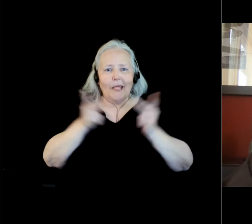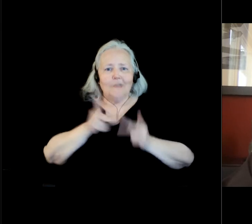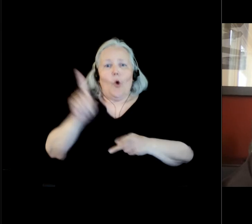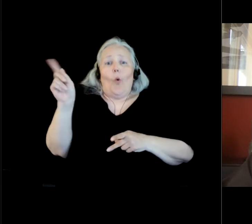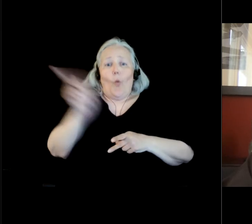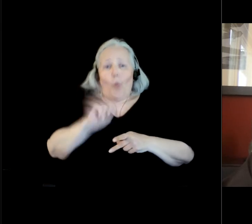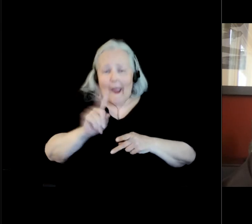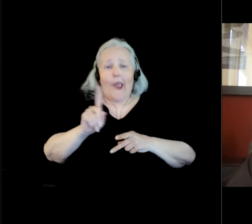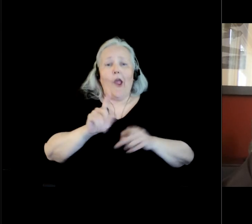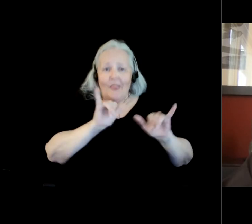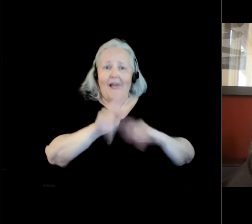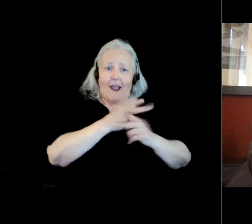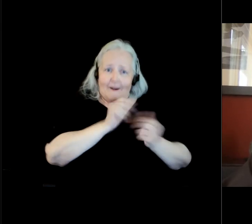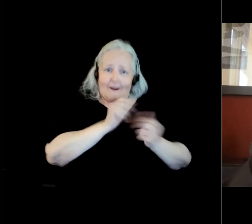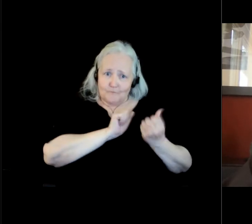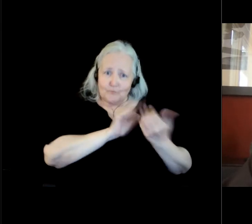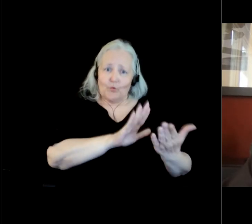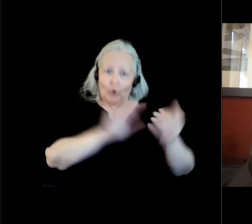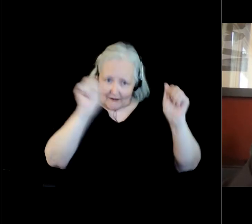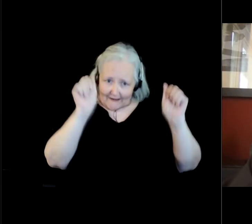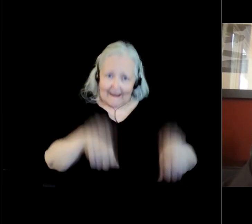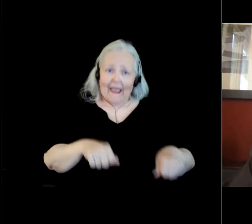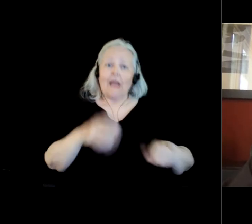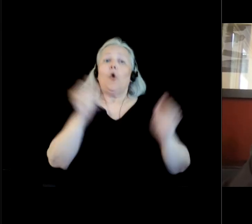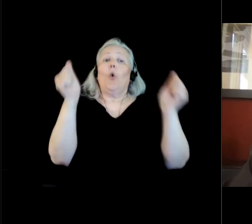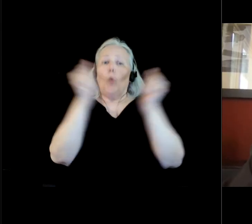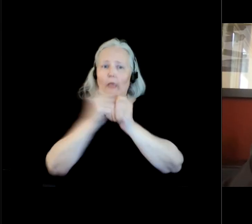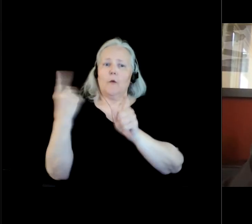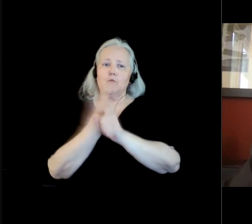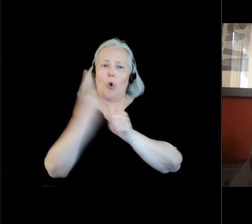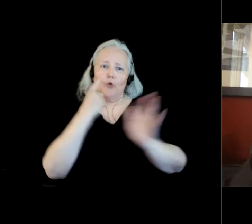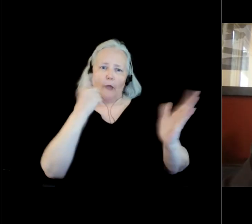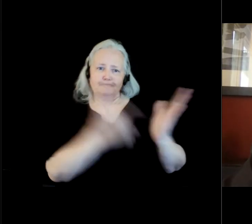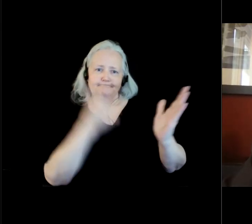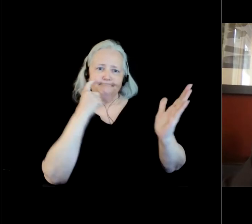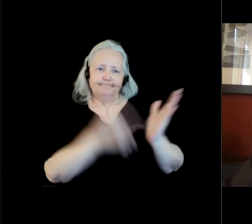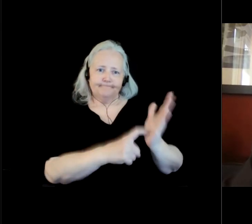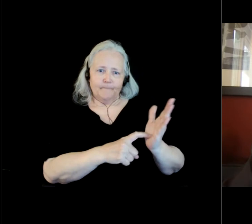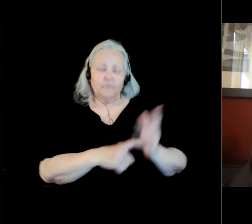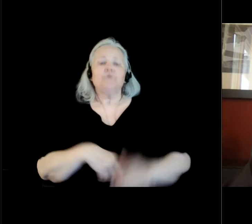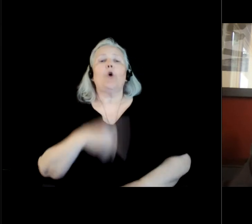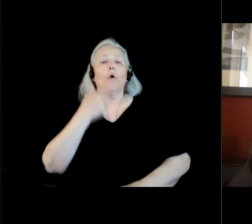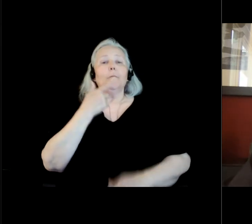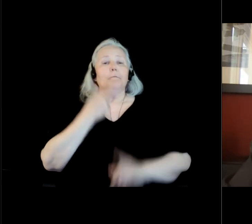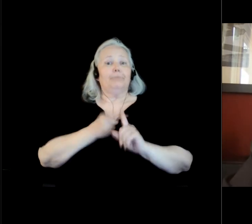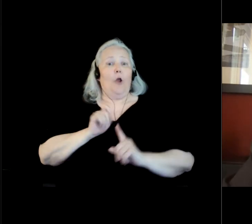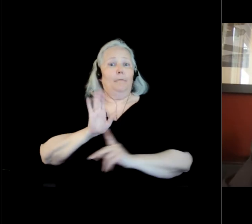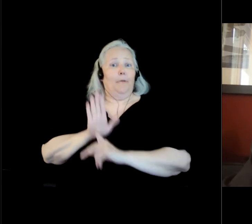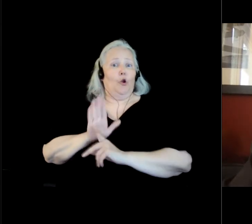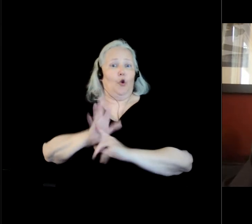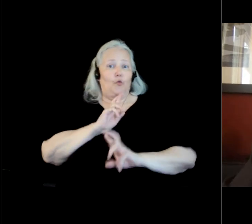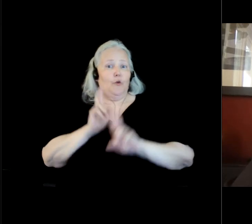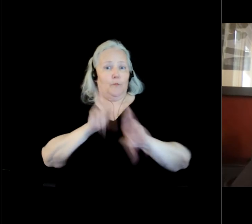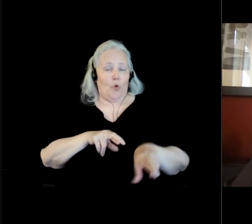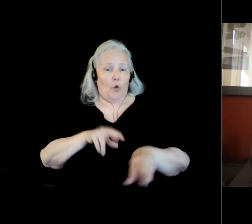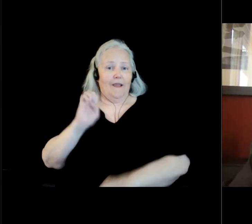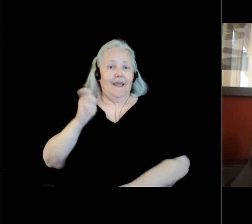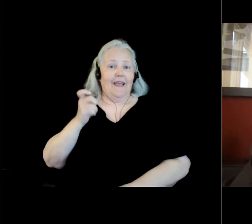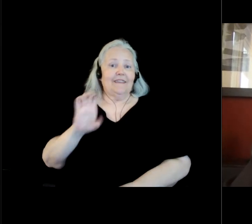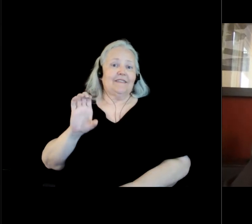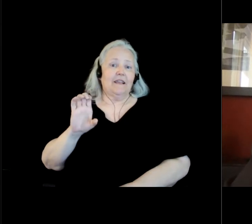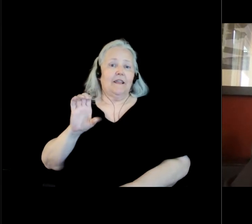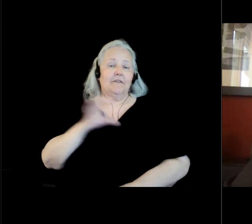and where it can get the necessary recognition. So based on that report, the executive committee of the LSA then